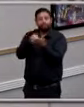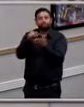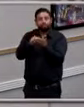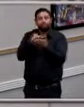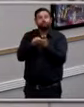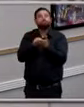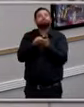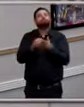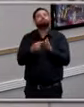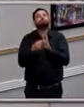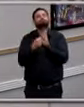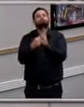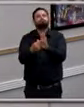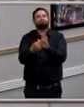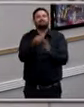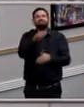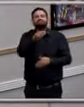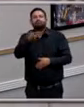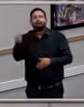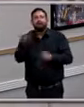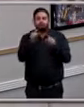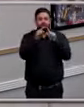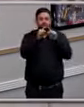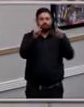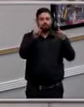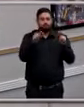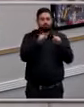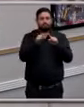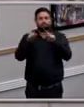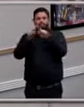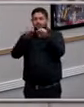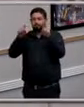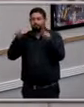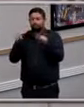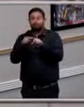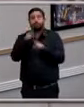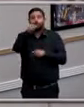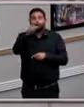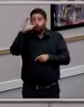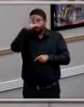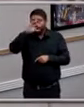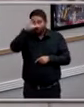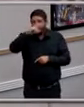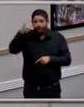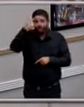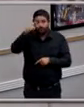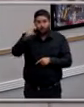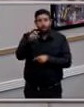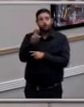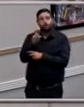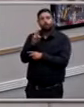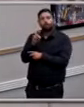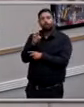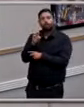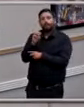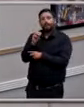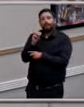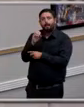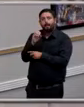displaying several rectangles. Click on the rectangle that says Remote Learning